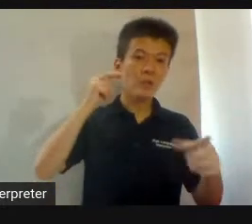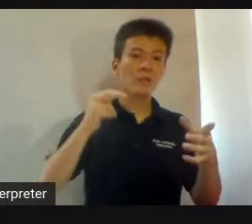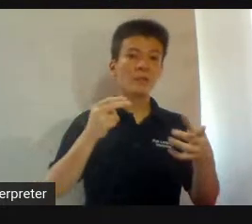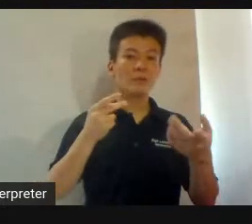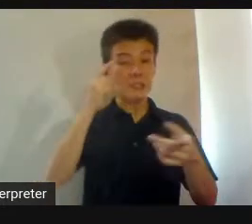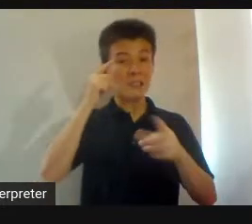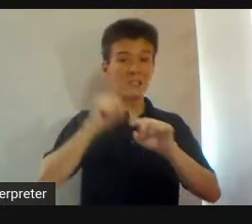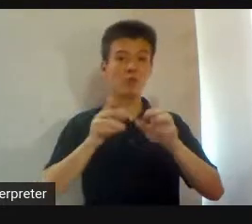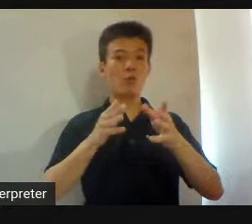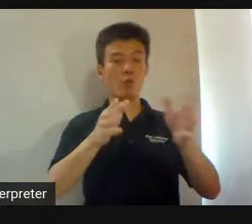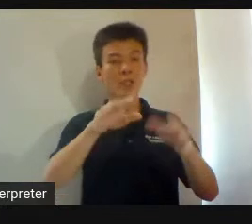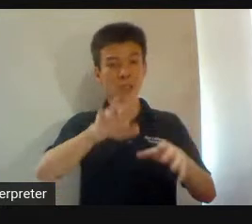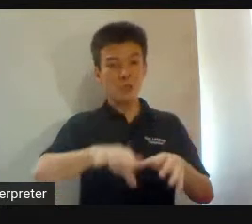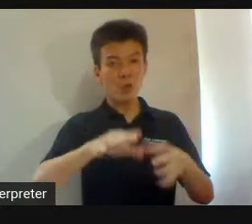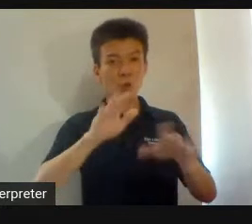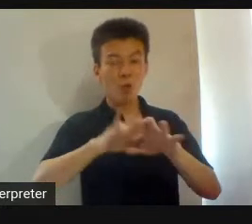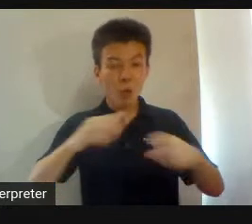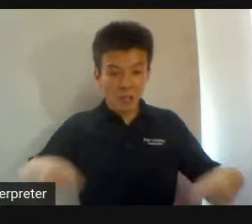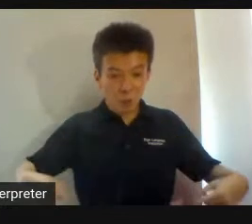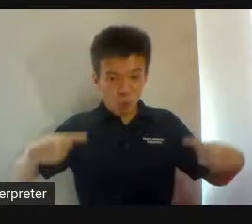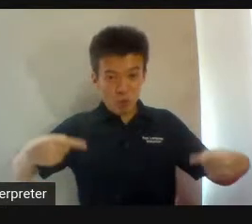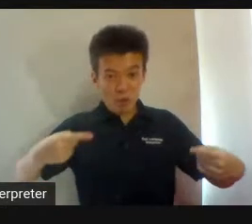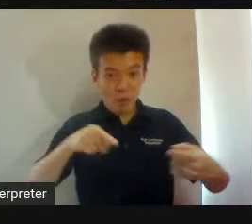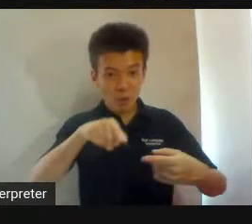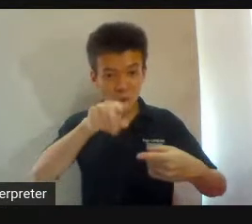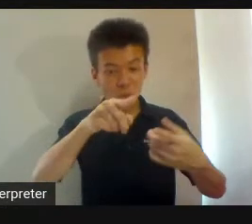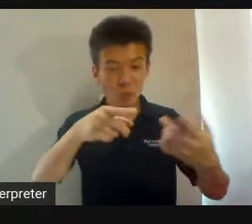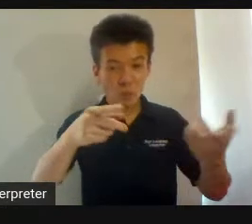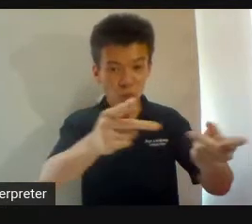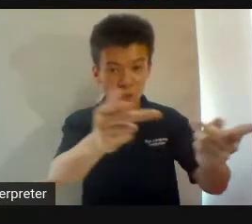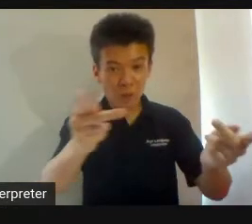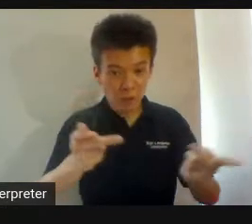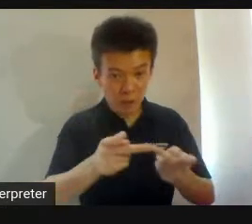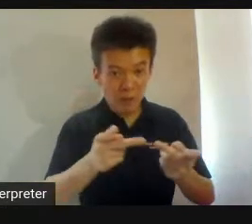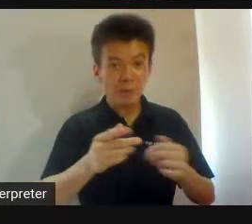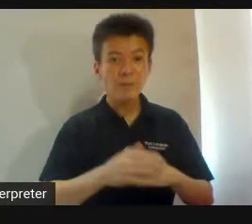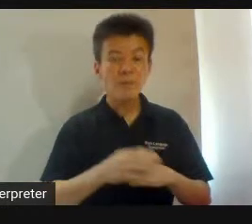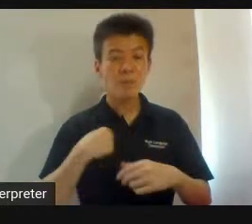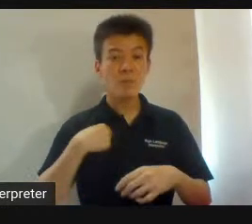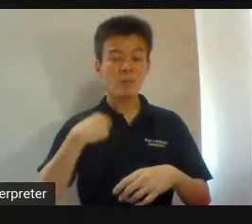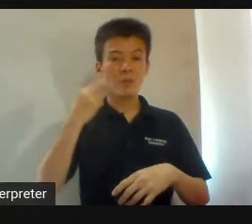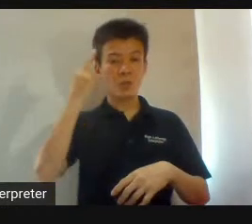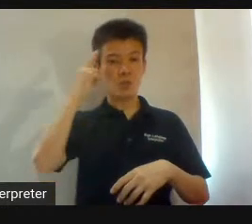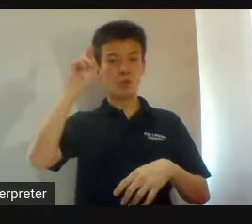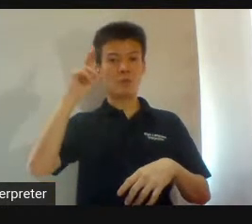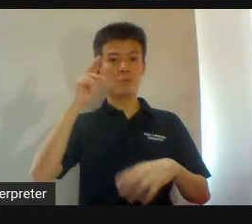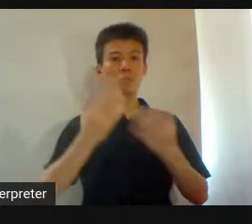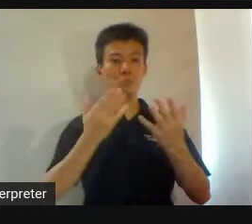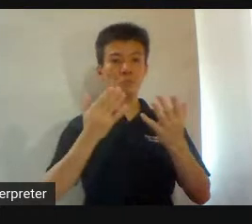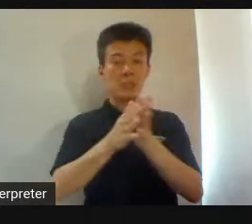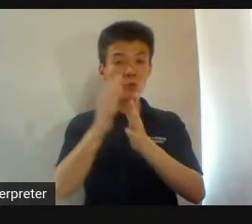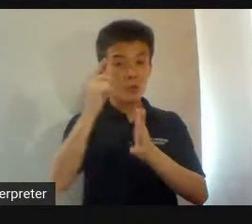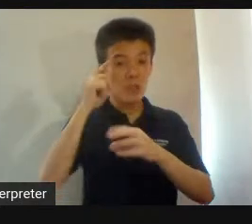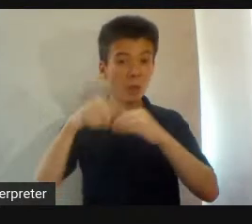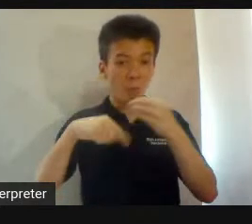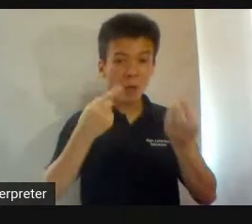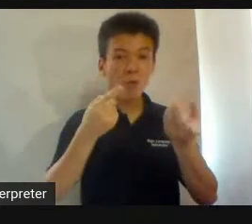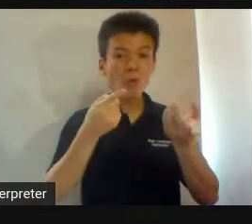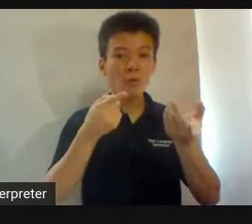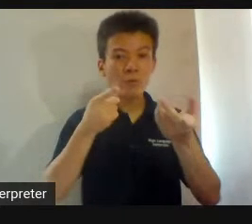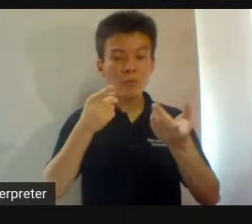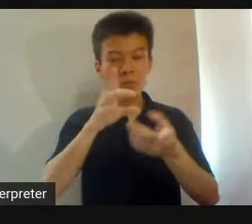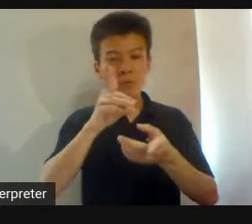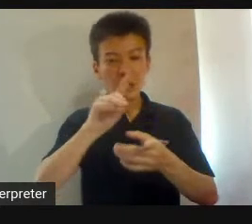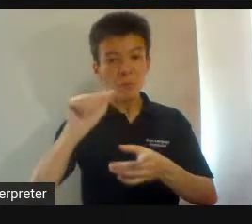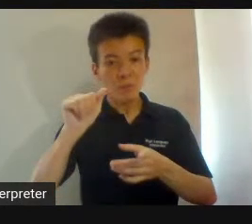different ways where a child on wheelchair can actually get into the venue. So I realized it might be interesting to think about accessibility from a